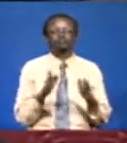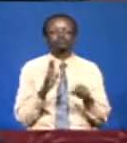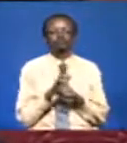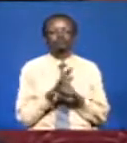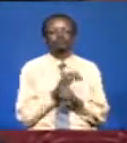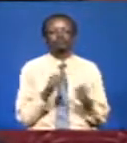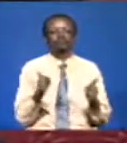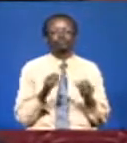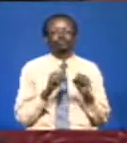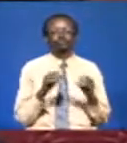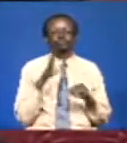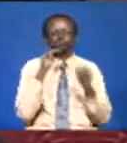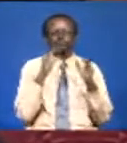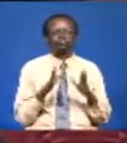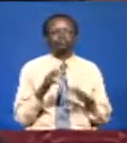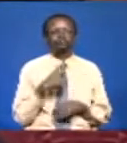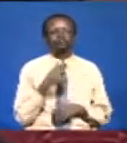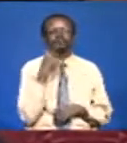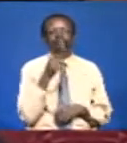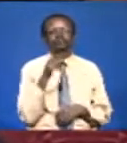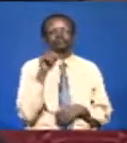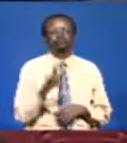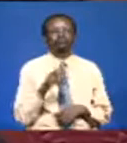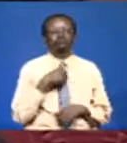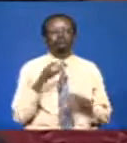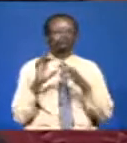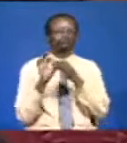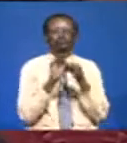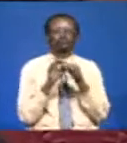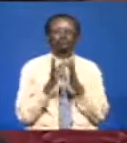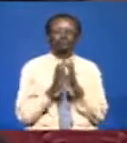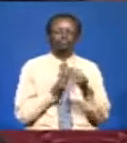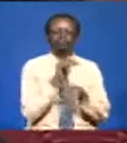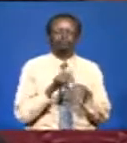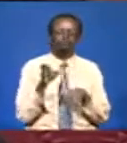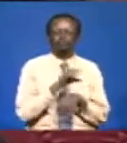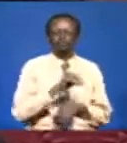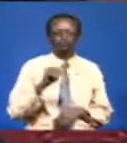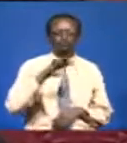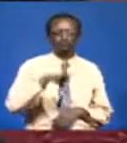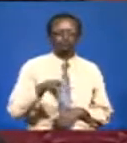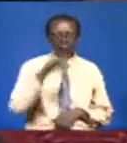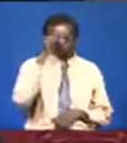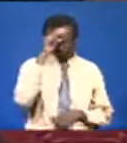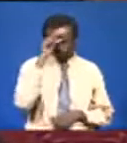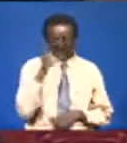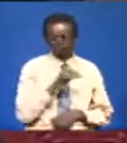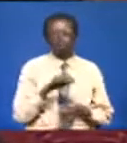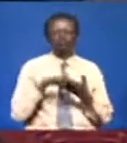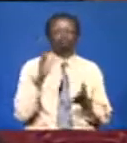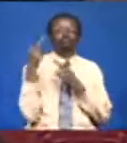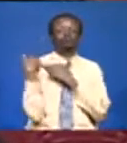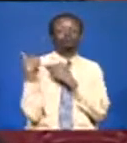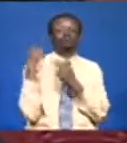Speaker, I urge this must be a collaboration between the national government and the county government, and more so the county government that